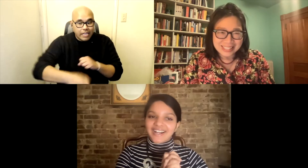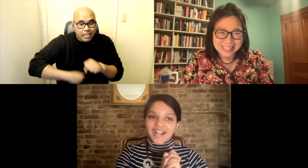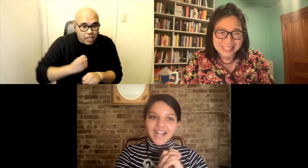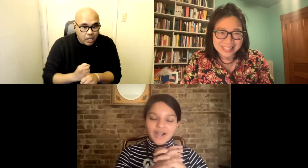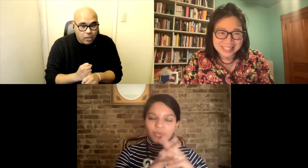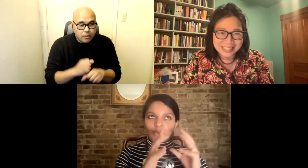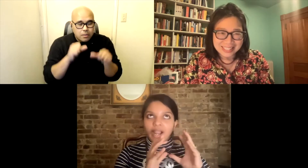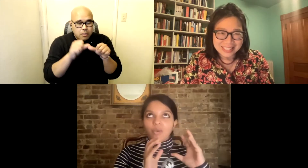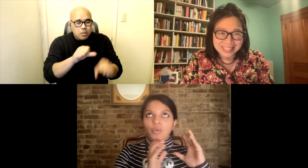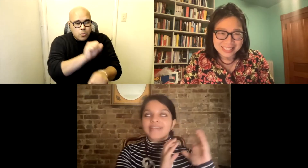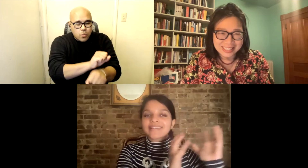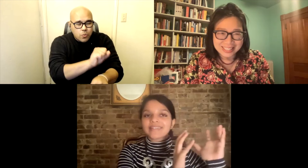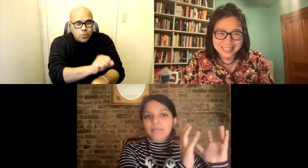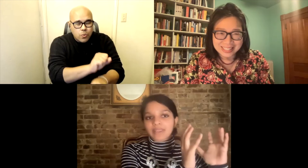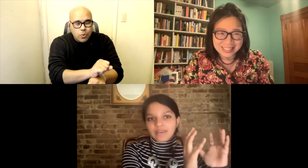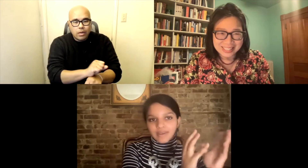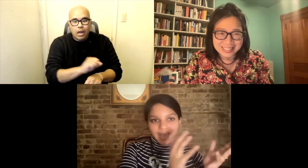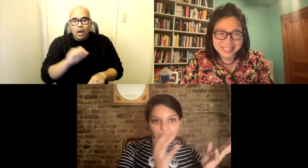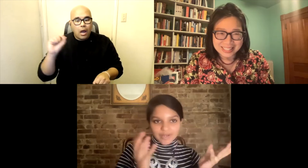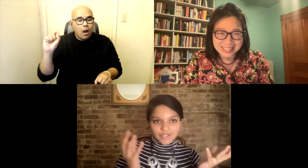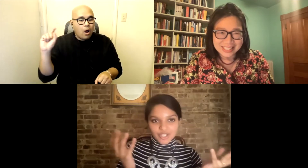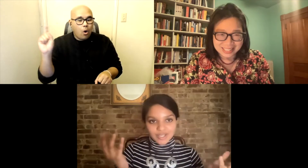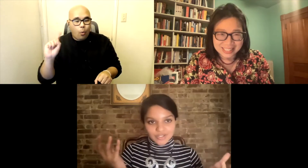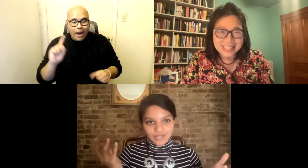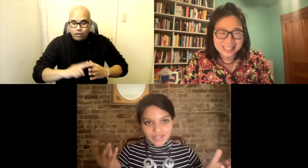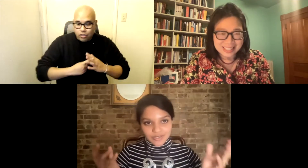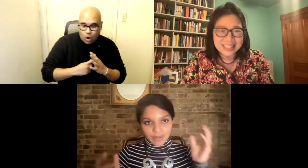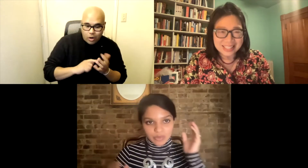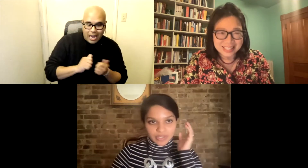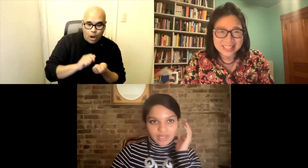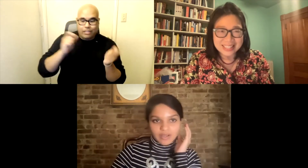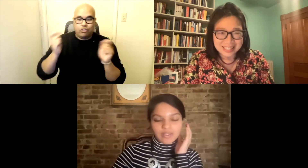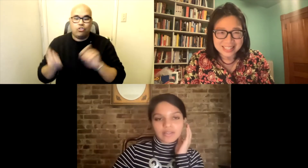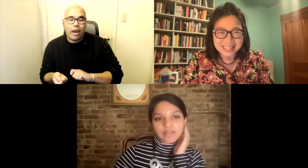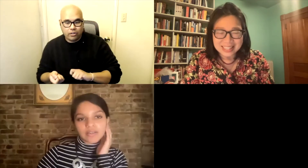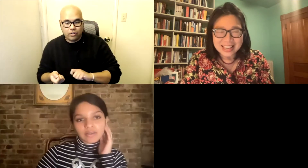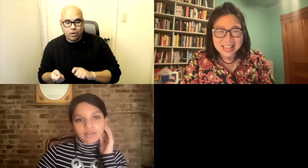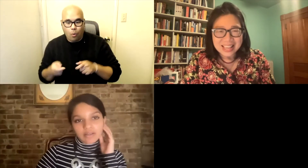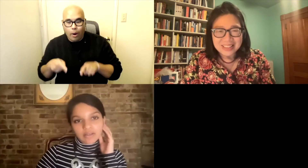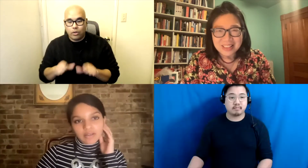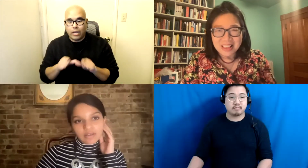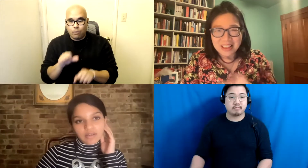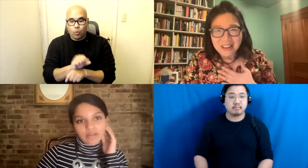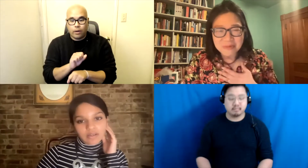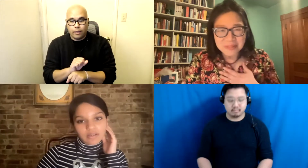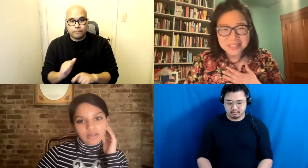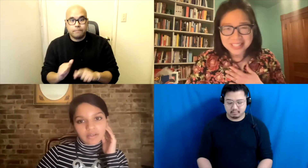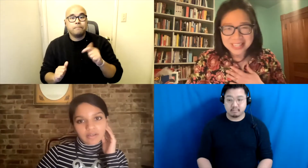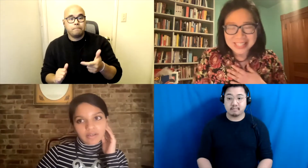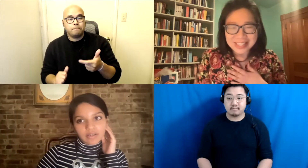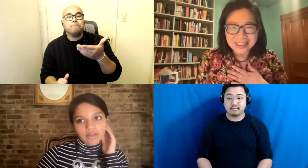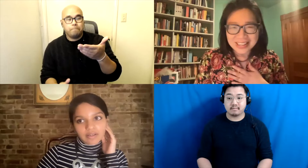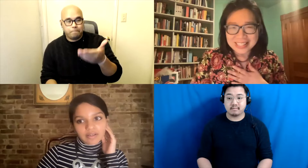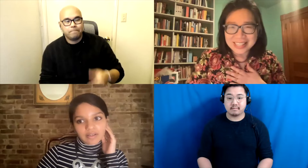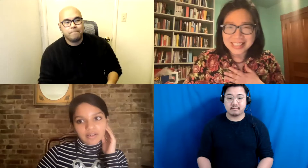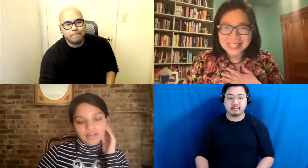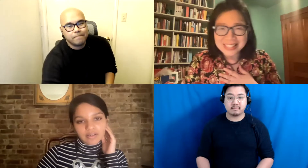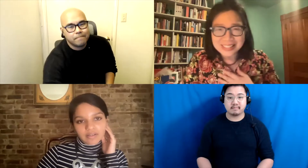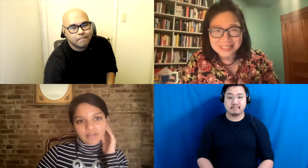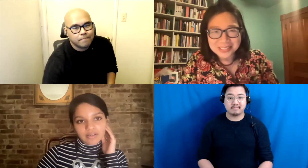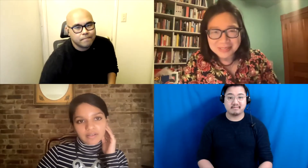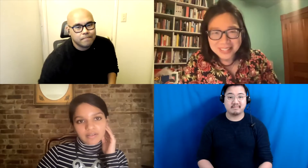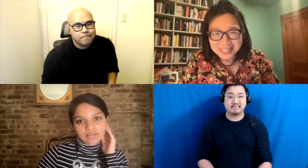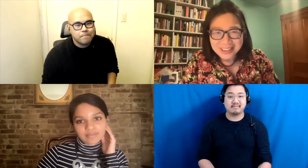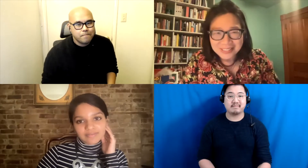Honestly, where did it begin and how did it change as you kept working on it? First, Sarah, I'd like to say that